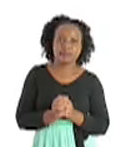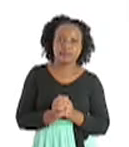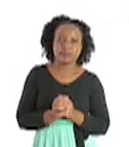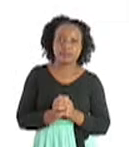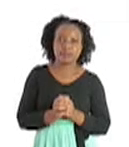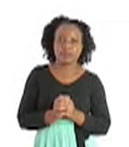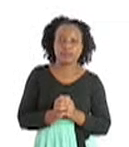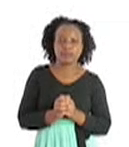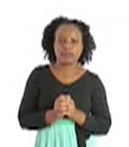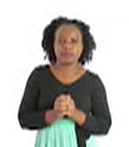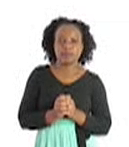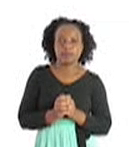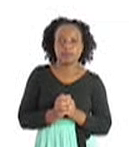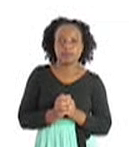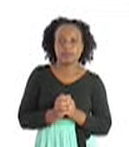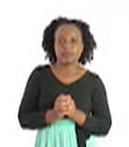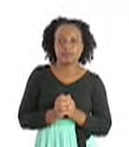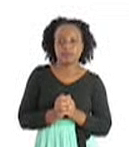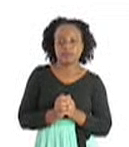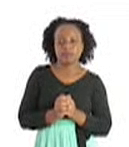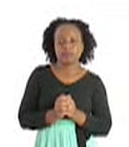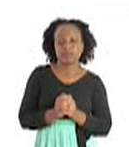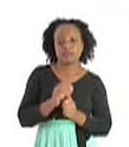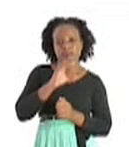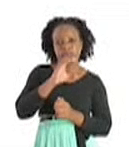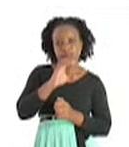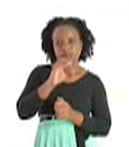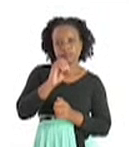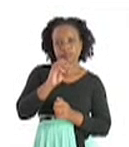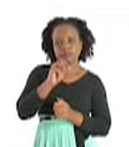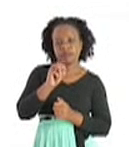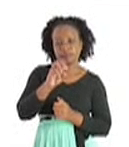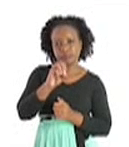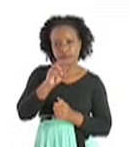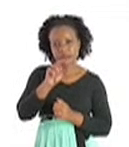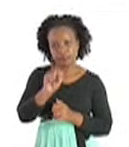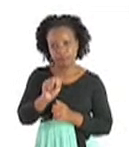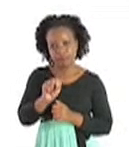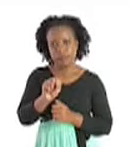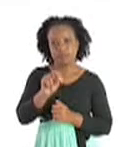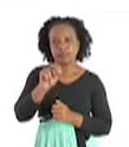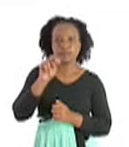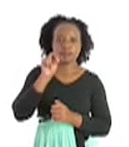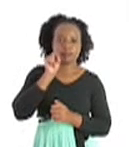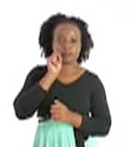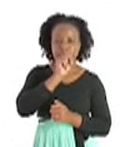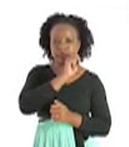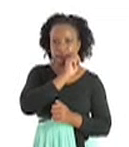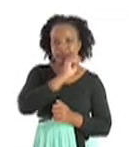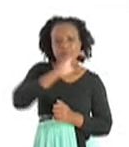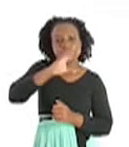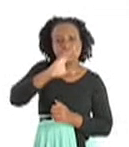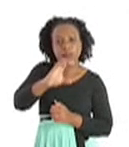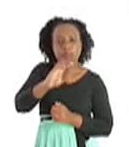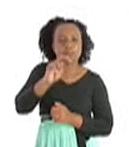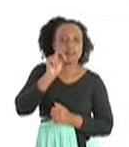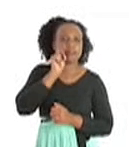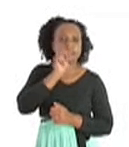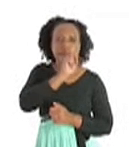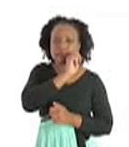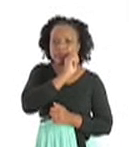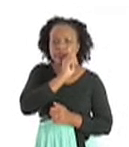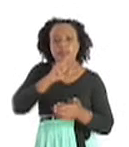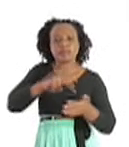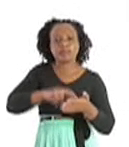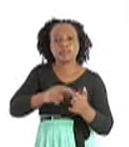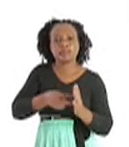we are going to look at common nouns. What is a common noun? Chanel,